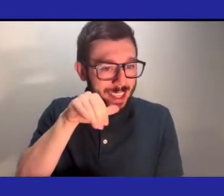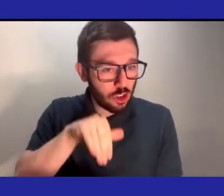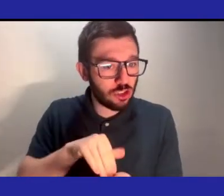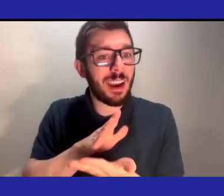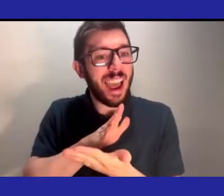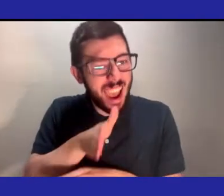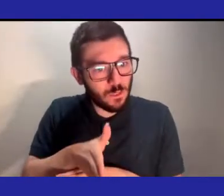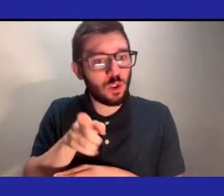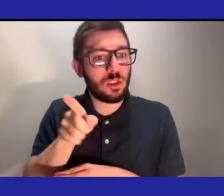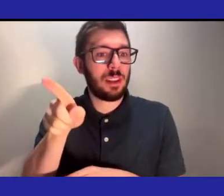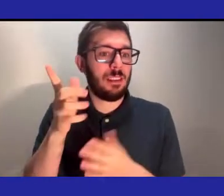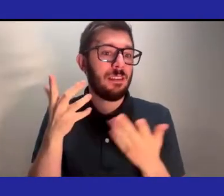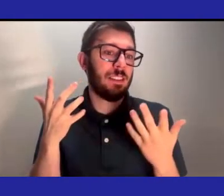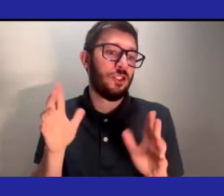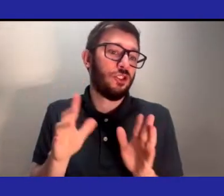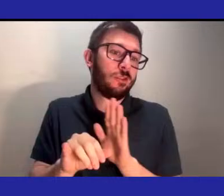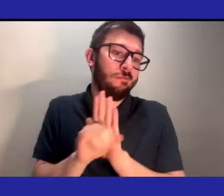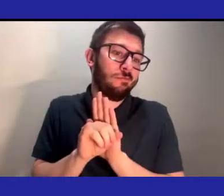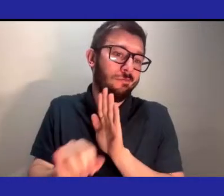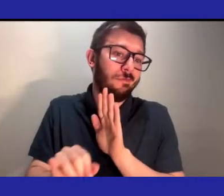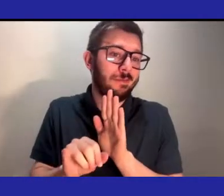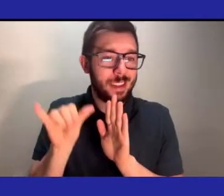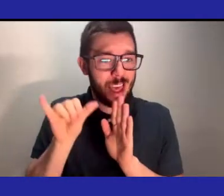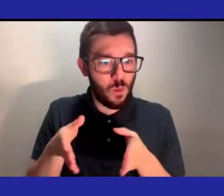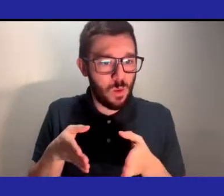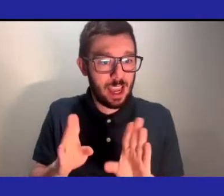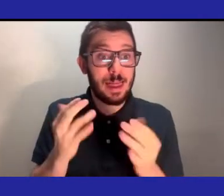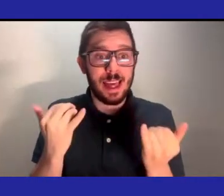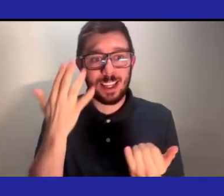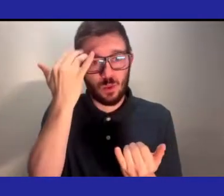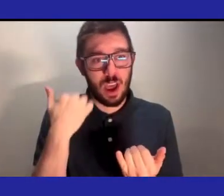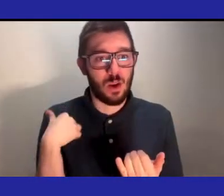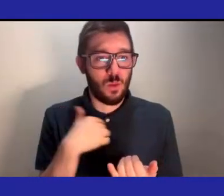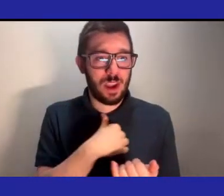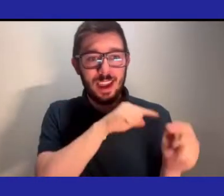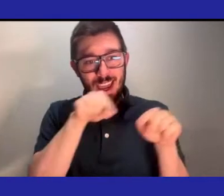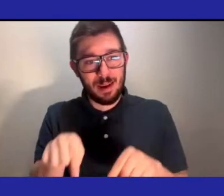Committee on Trauma, which is why we're here to see you today.